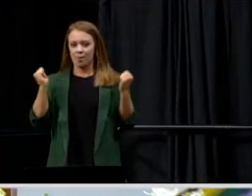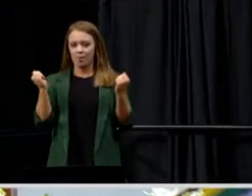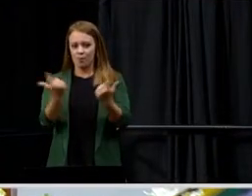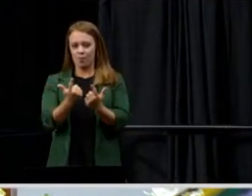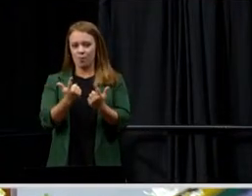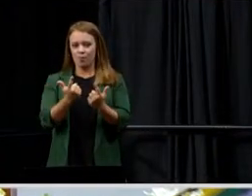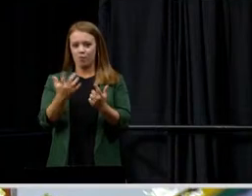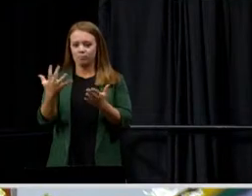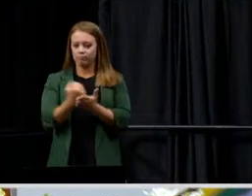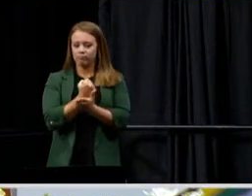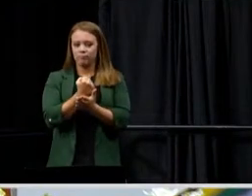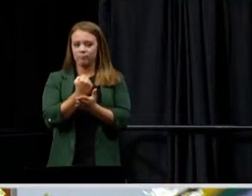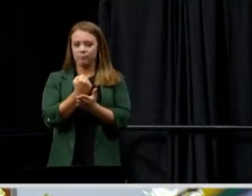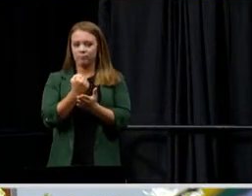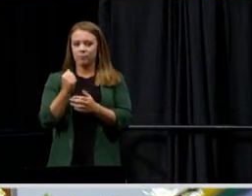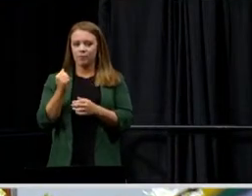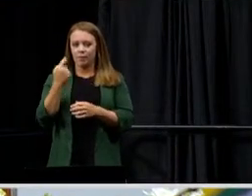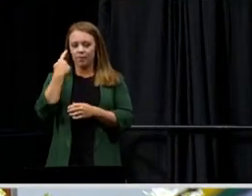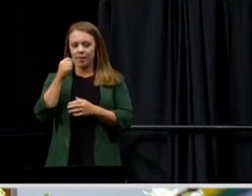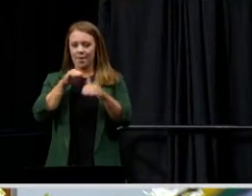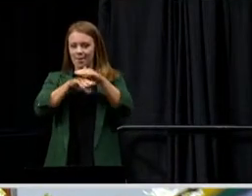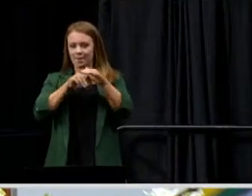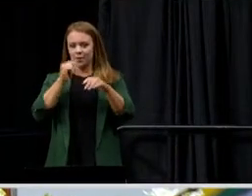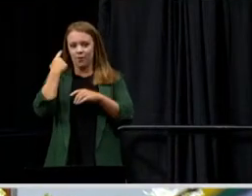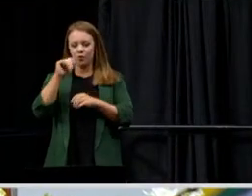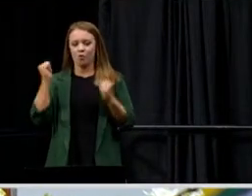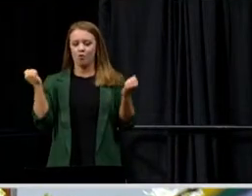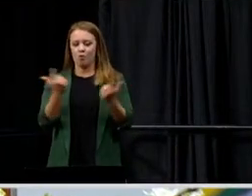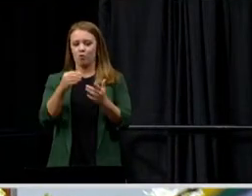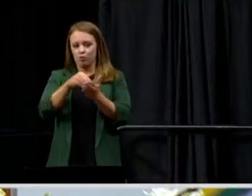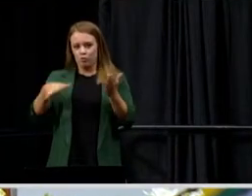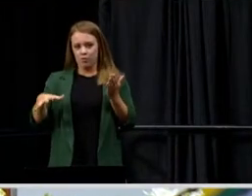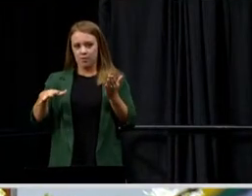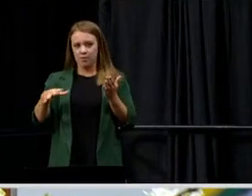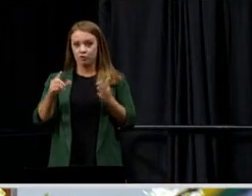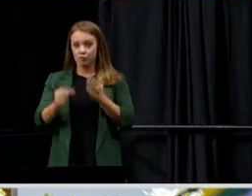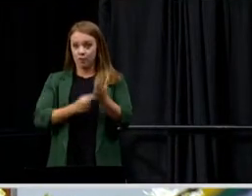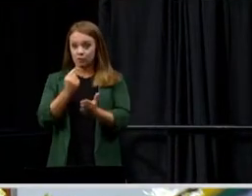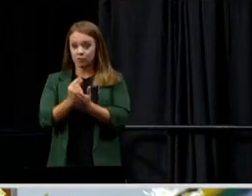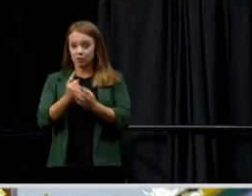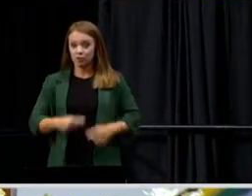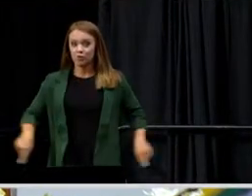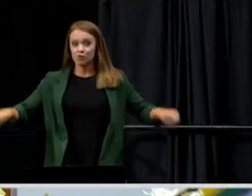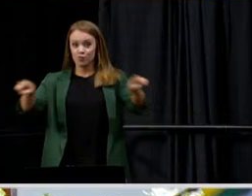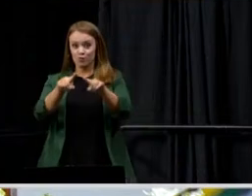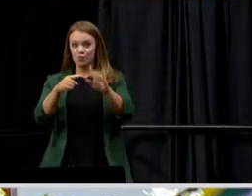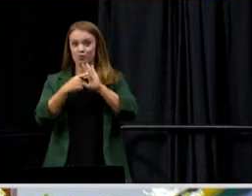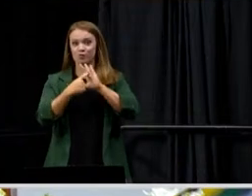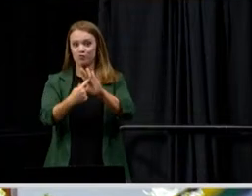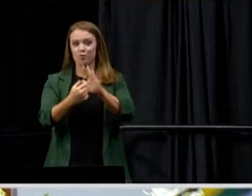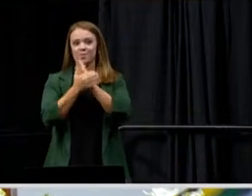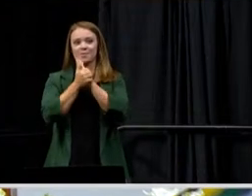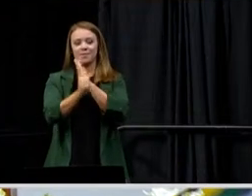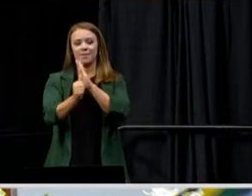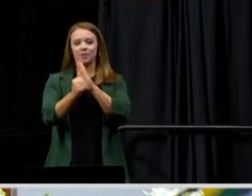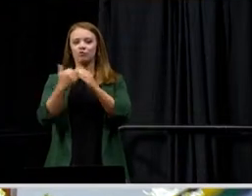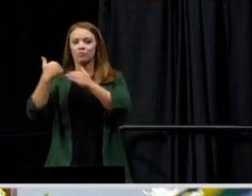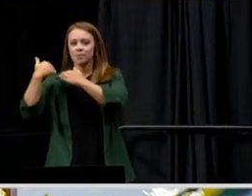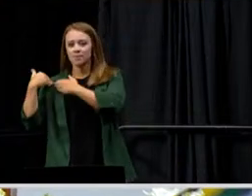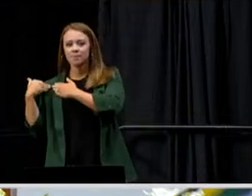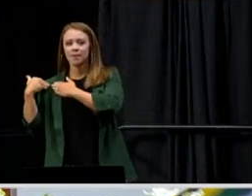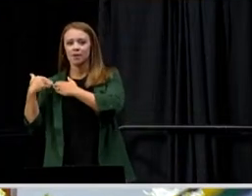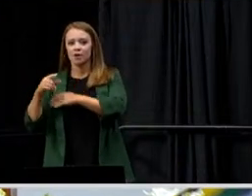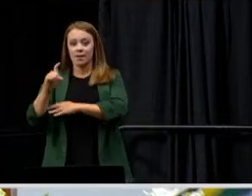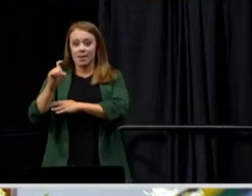and access for all students. Graduates, you show the skills and